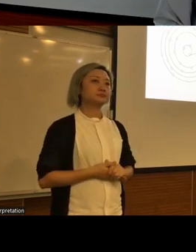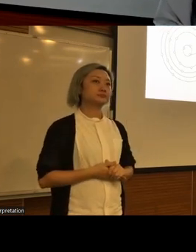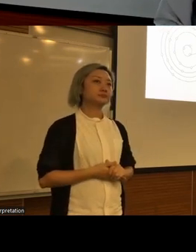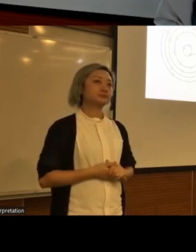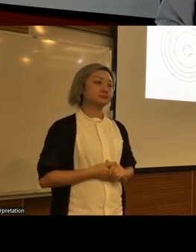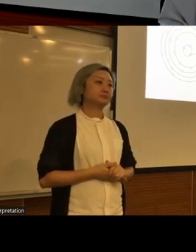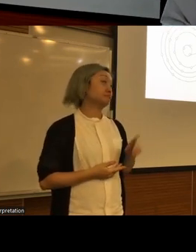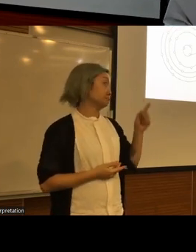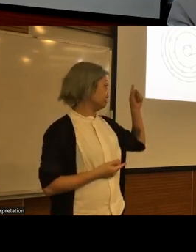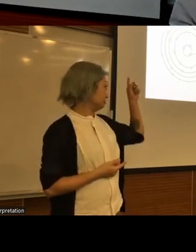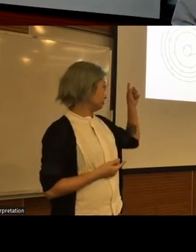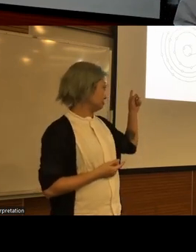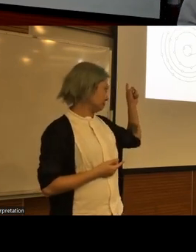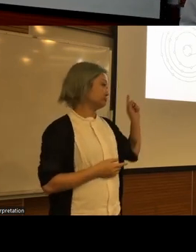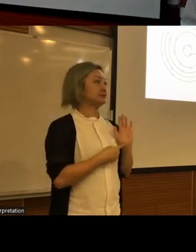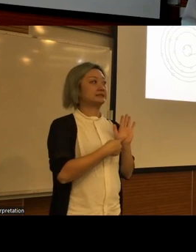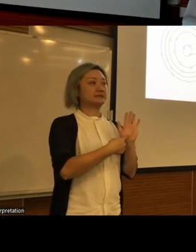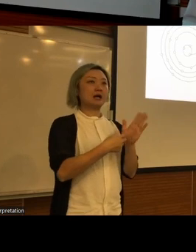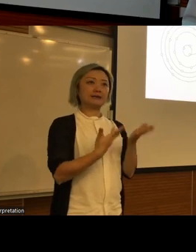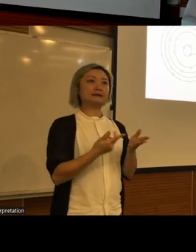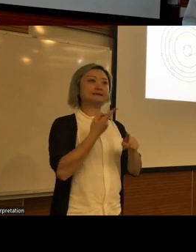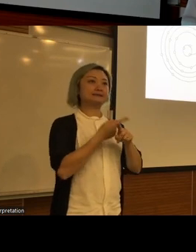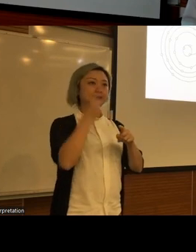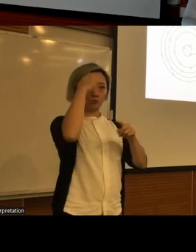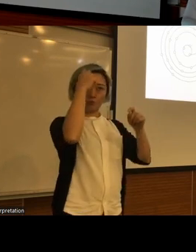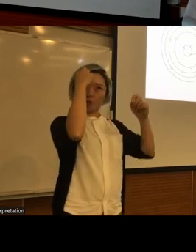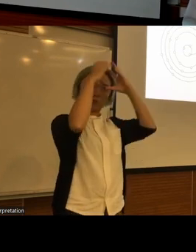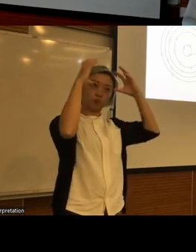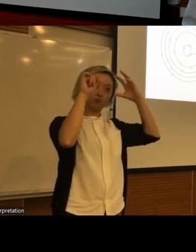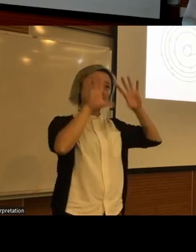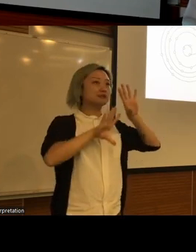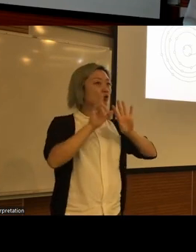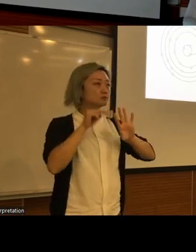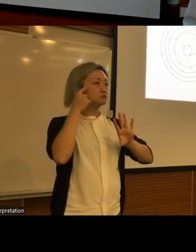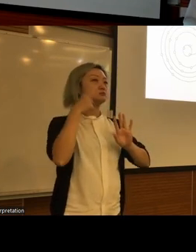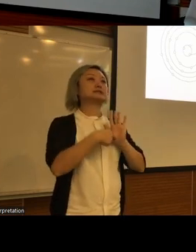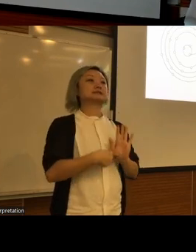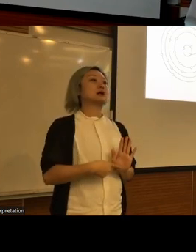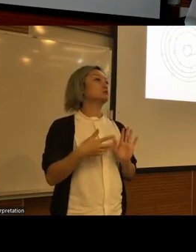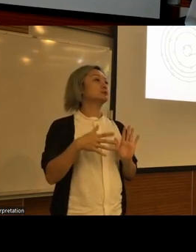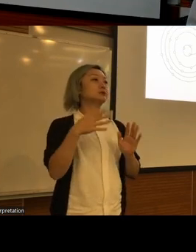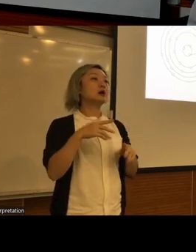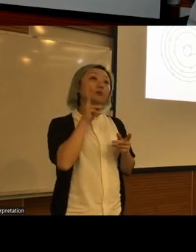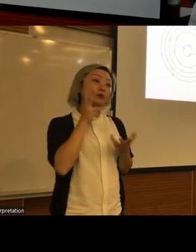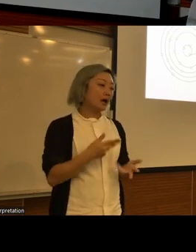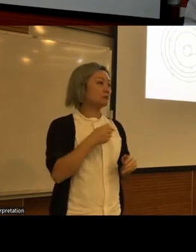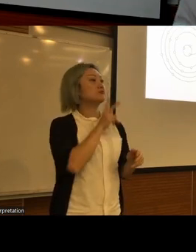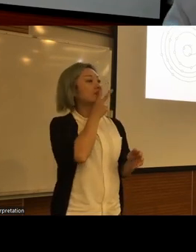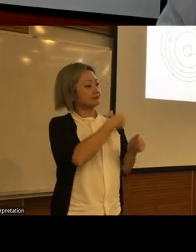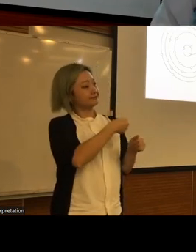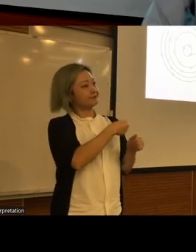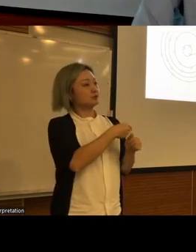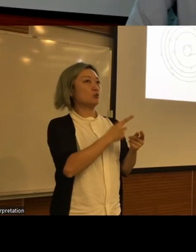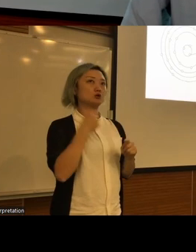tell us things, tell us what's happening, and tell us what to do when we are training and when we're trying to improve our